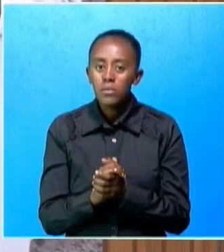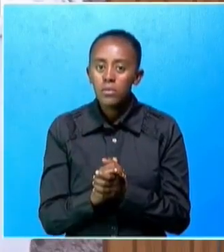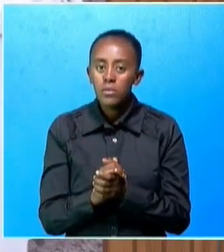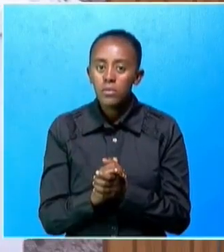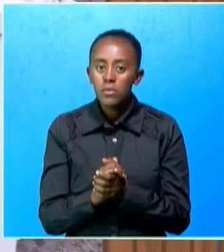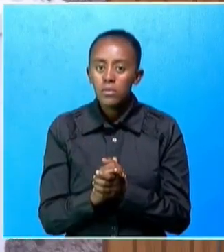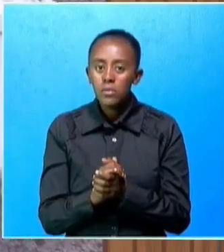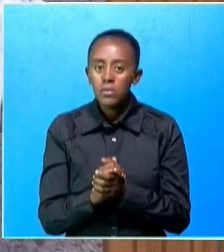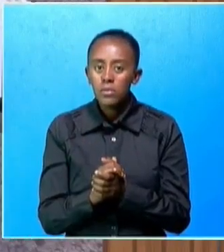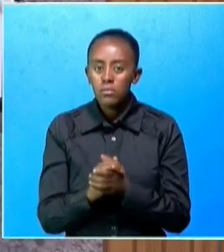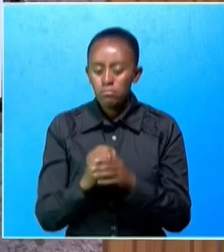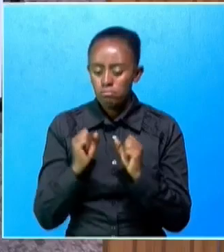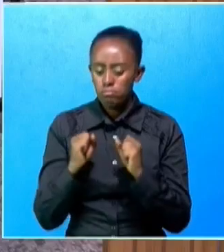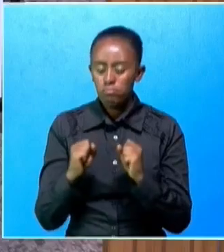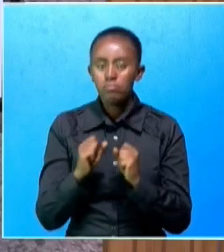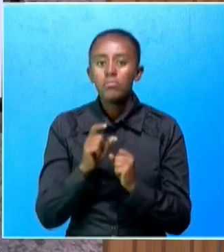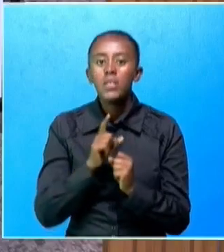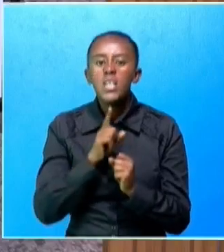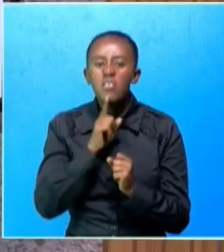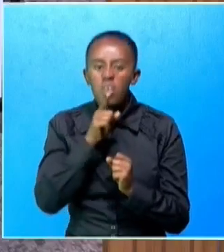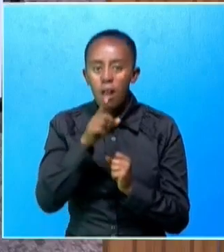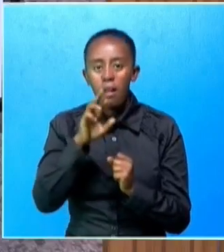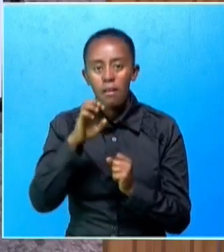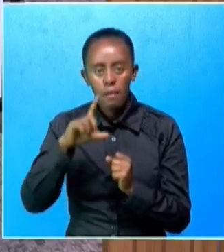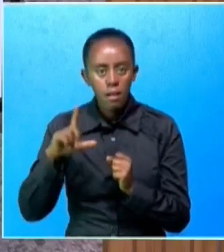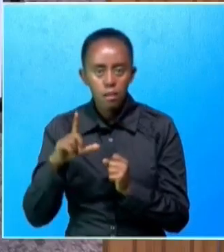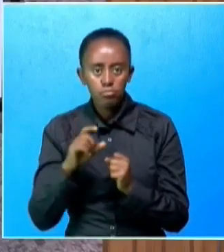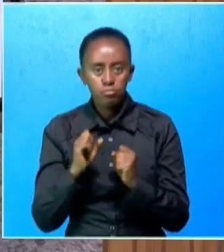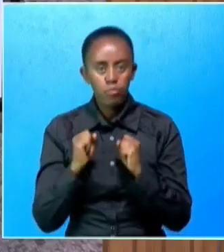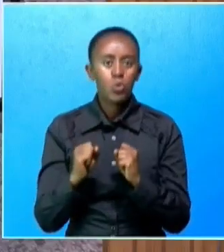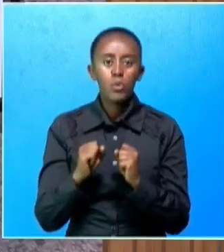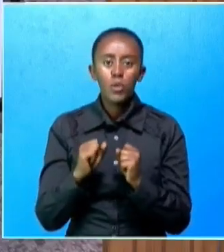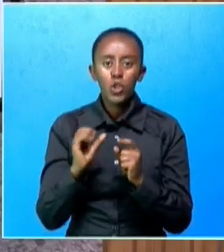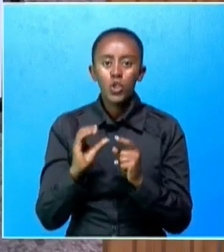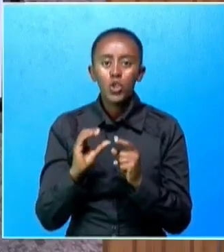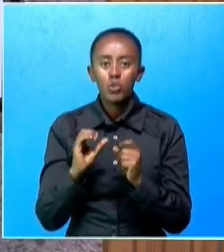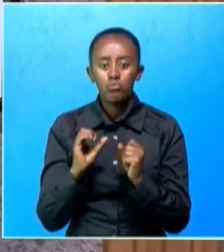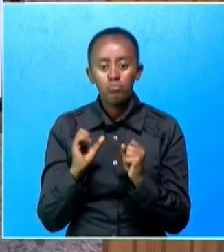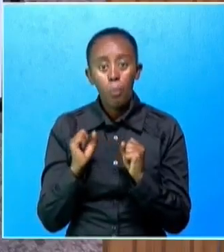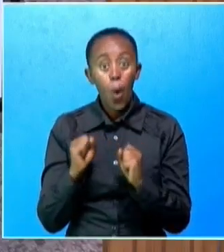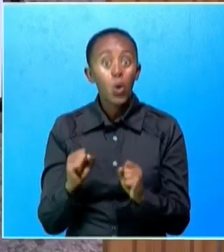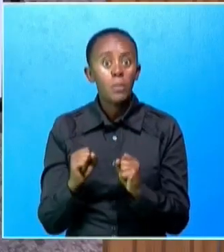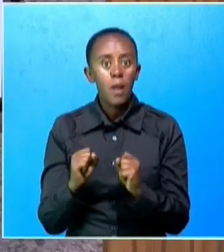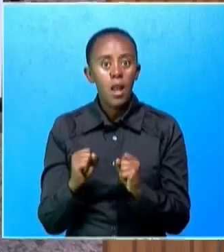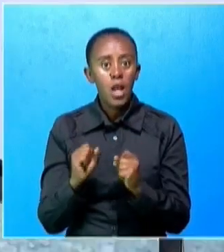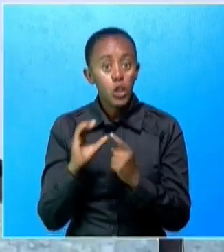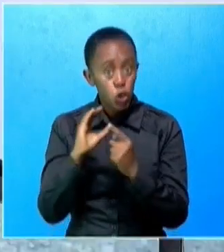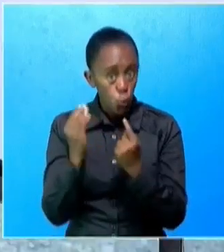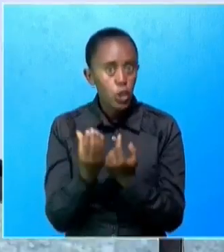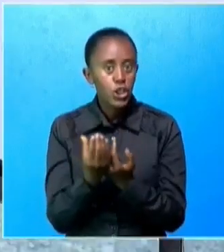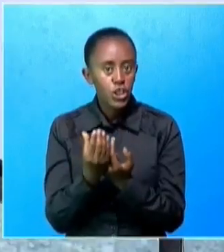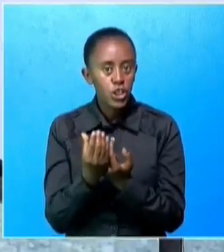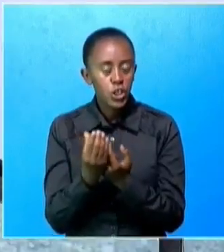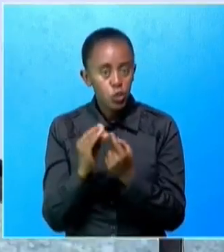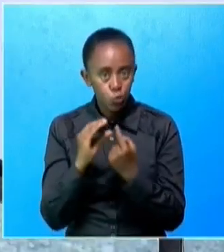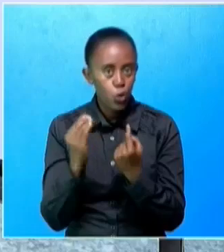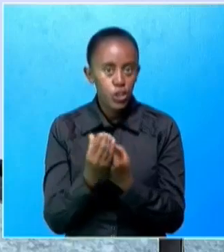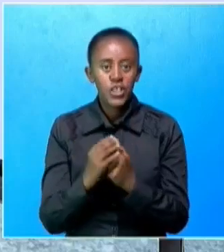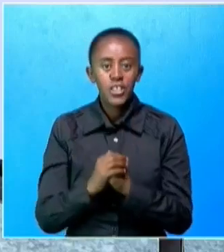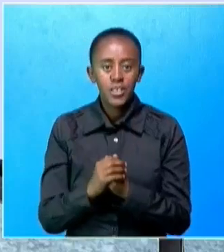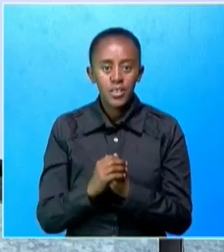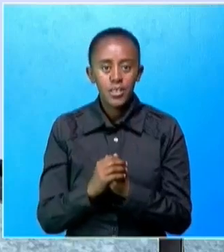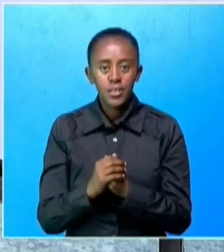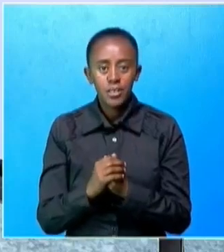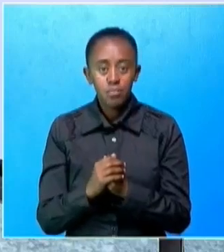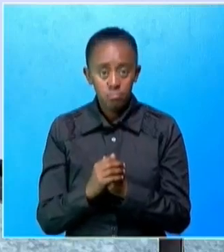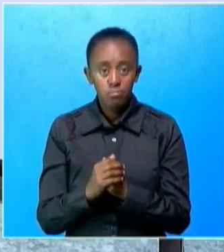what? Possible situations. If you want to talk about real and possible situations.